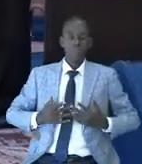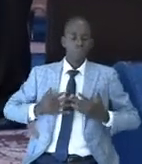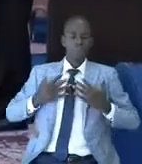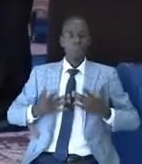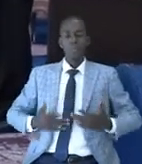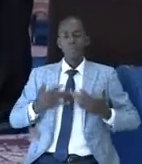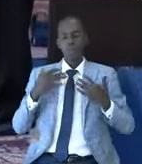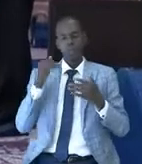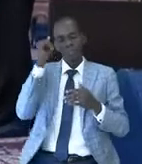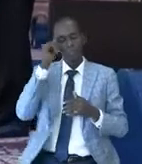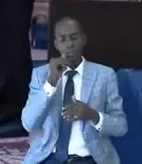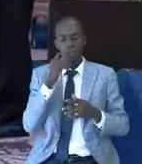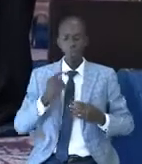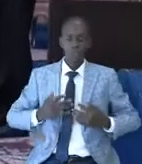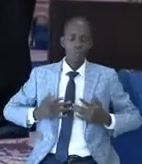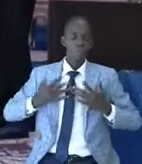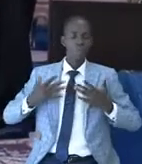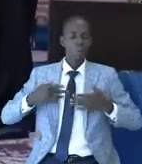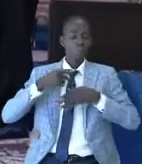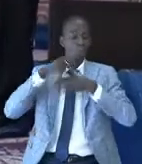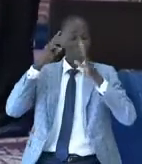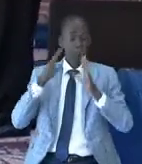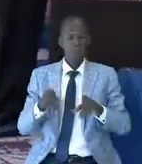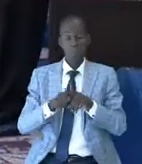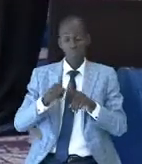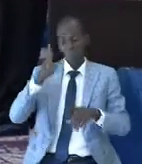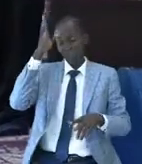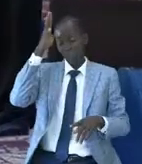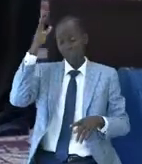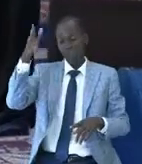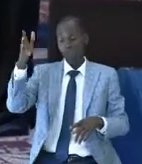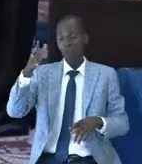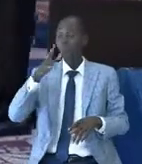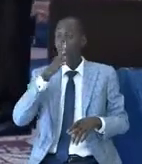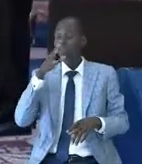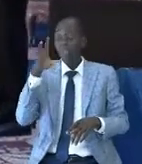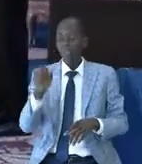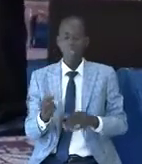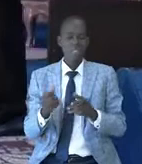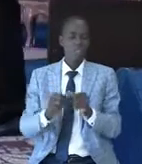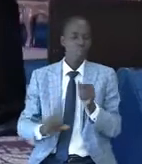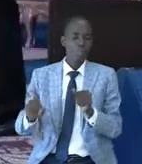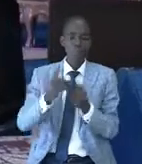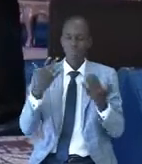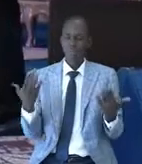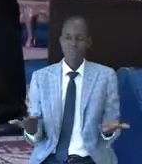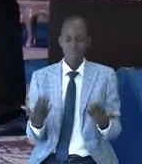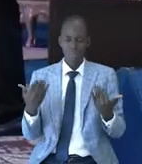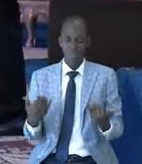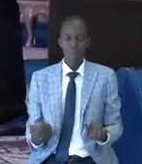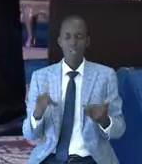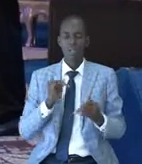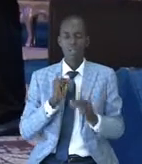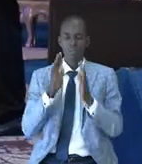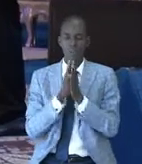the young professionals, even fathers and mothers, everyone here today, I pray that